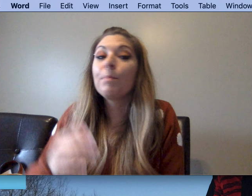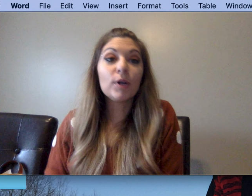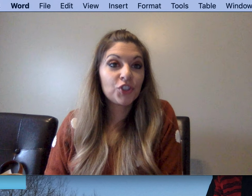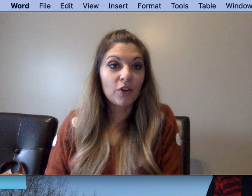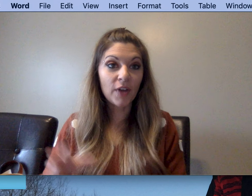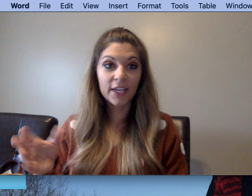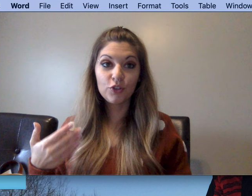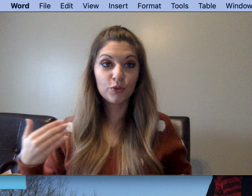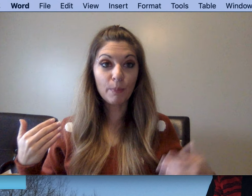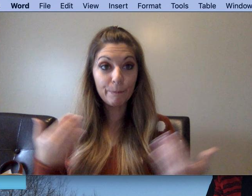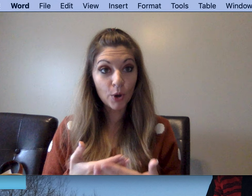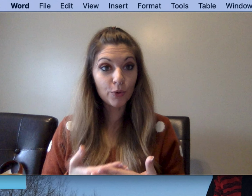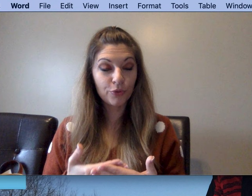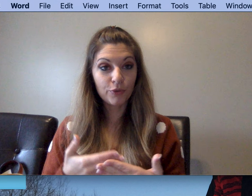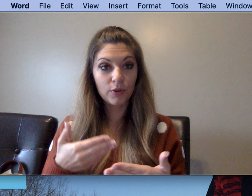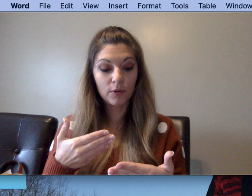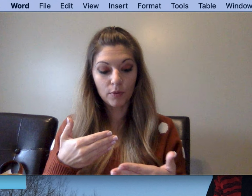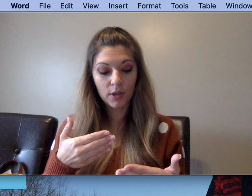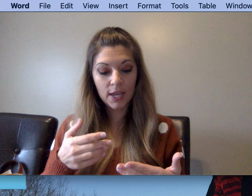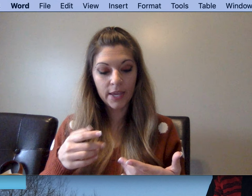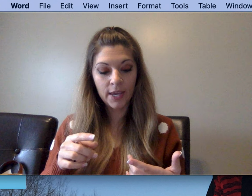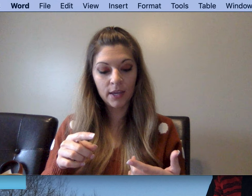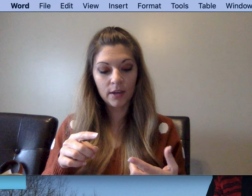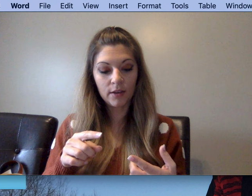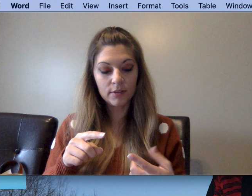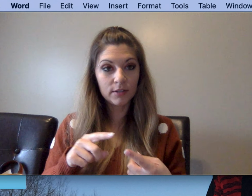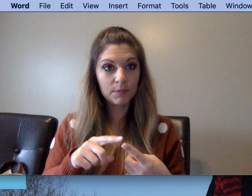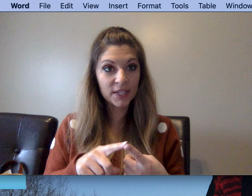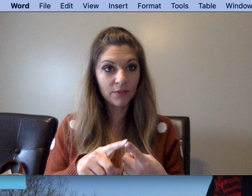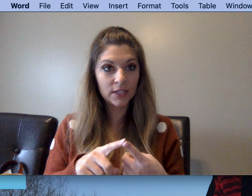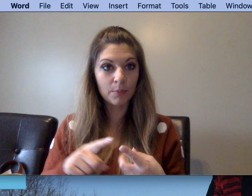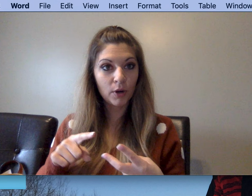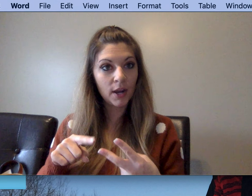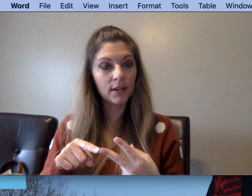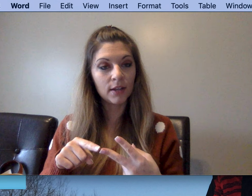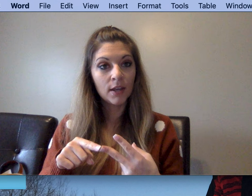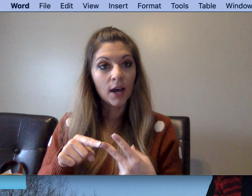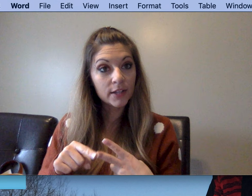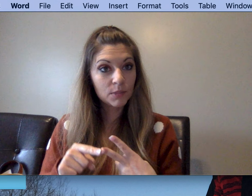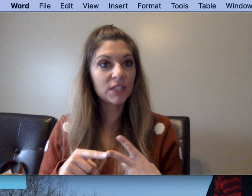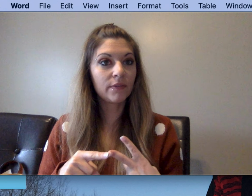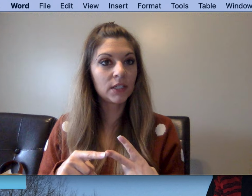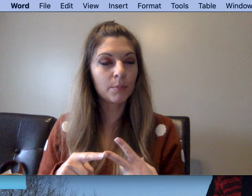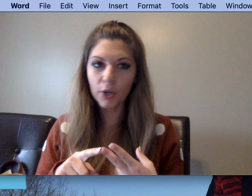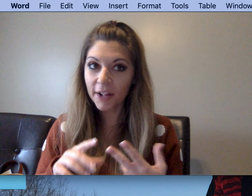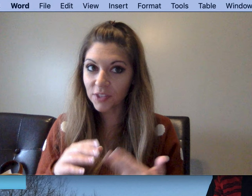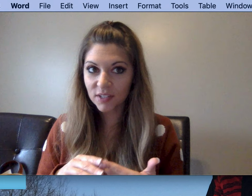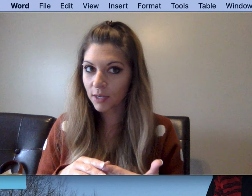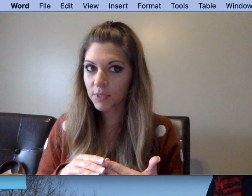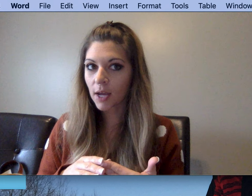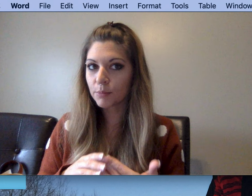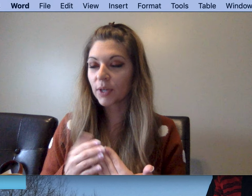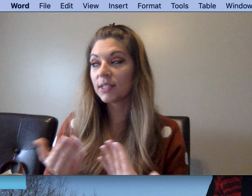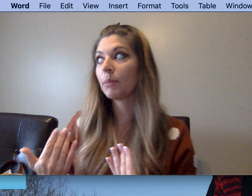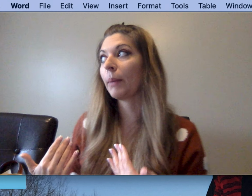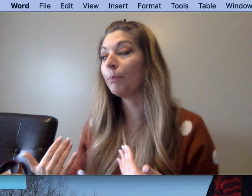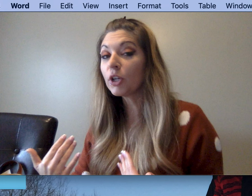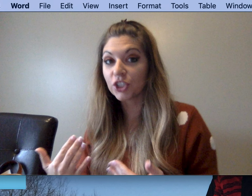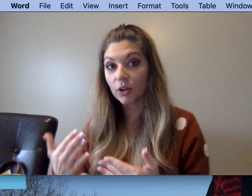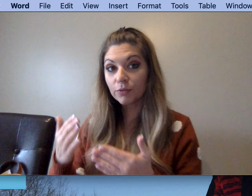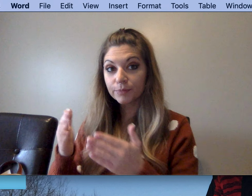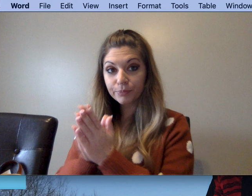Even a bookshelf, I can use both a specified number and an unspecified number at the same time. So I could say